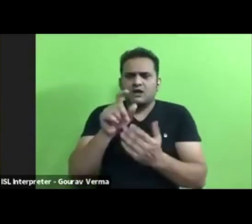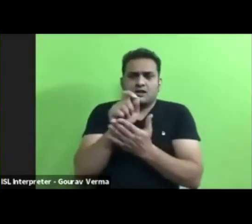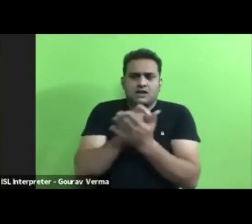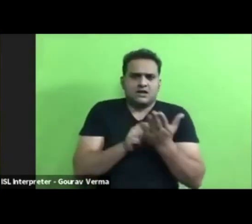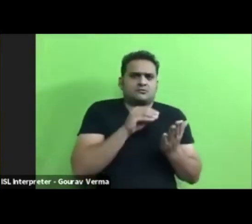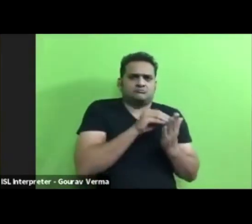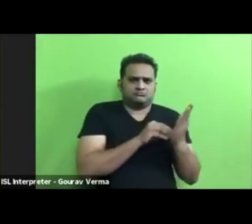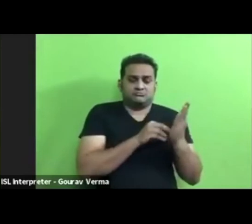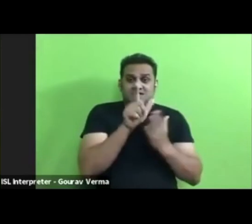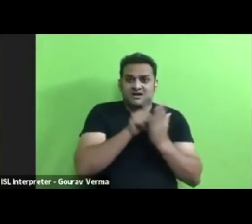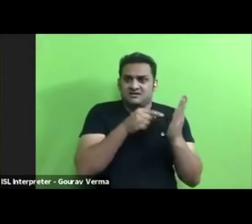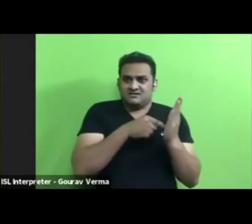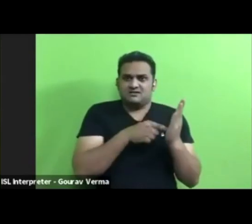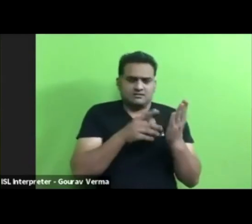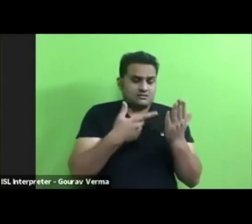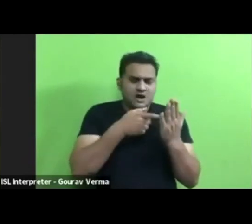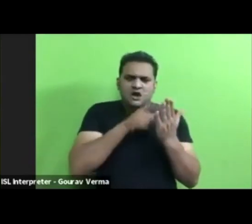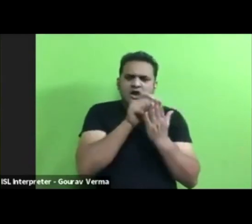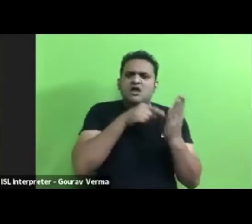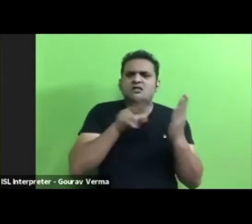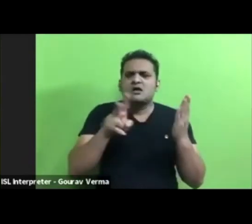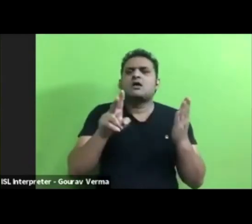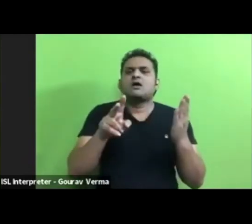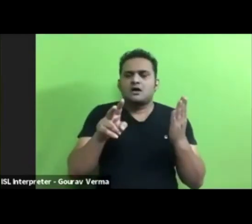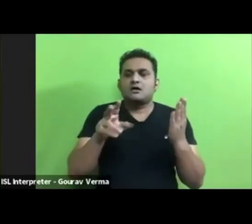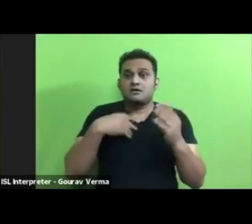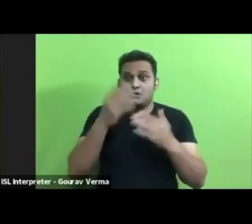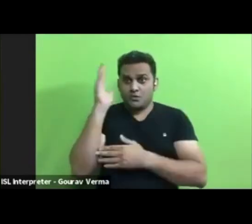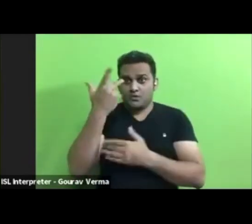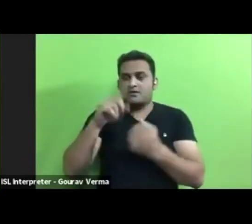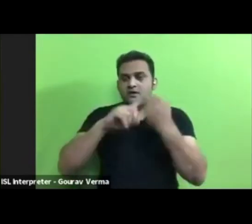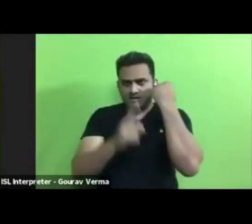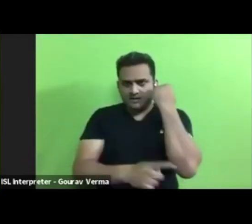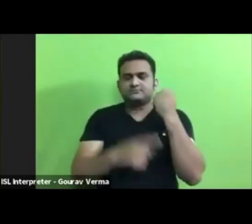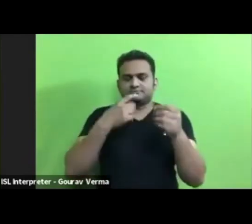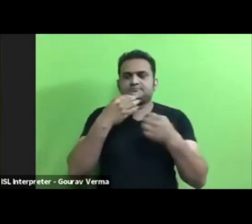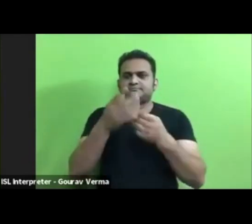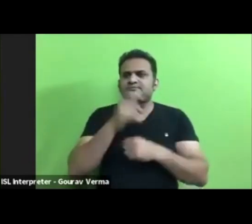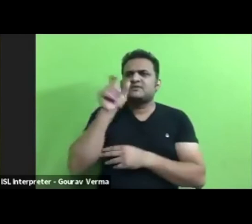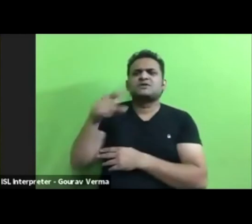content of letter I will read to you towards the end of this talk. Who is this guy?